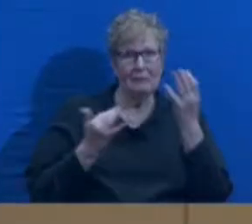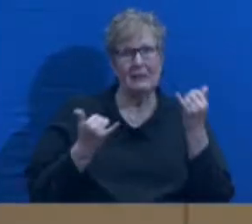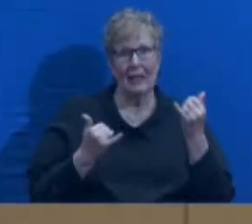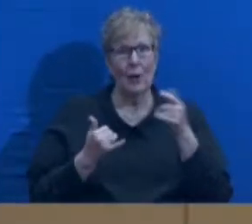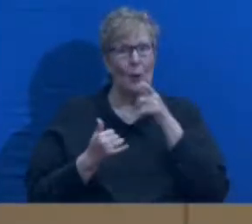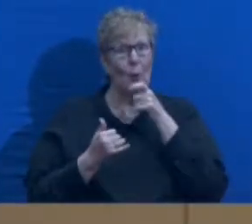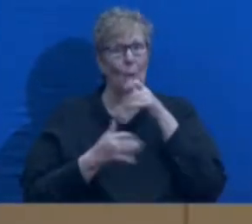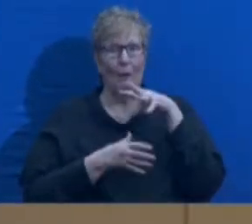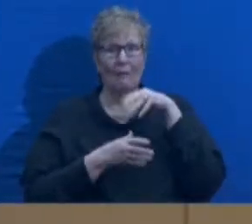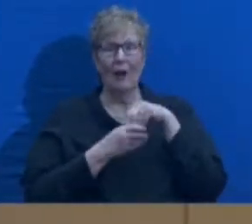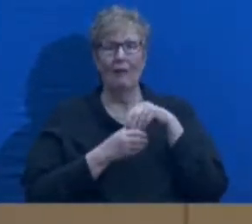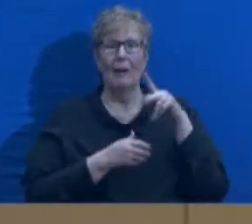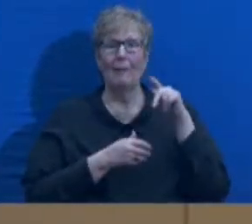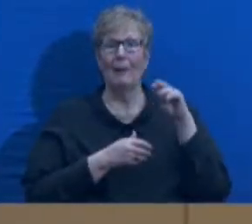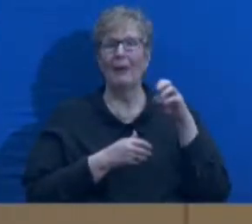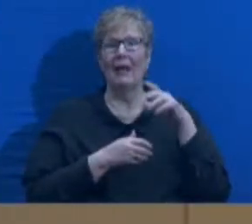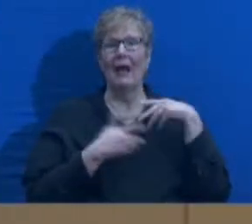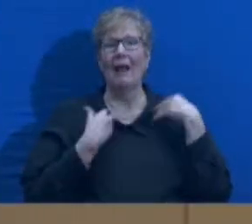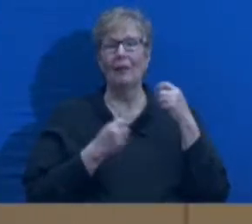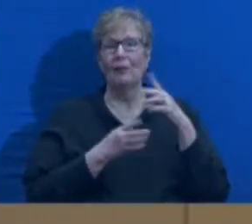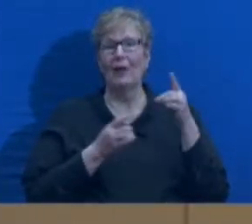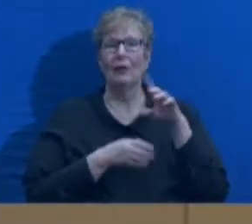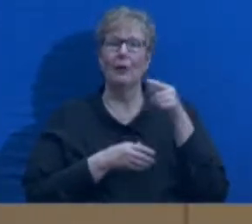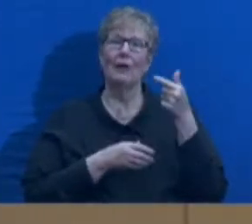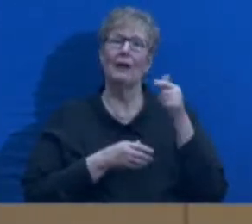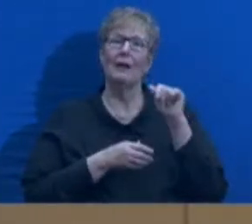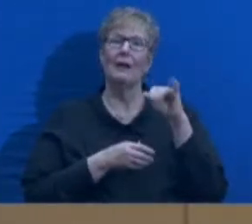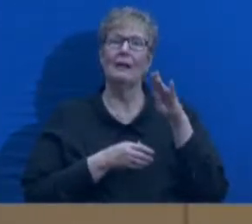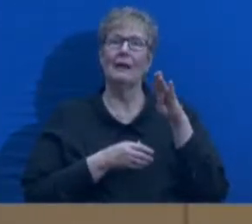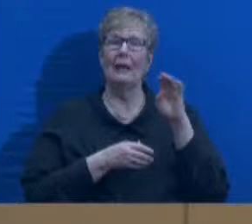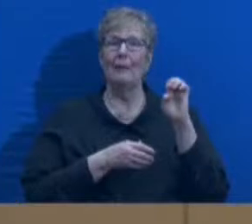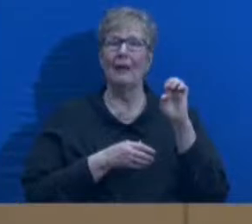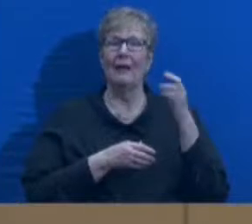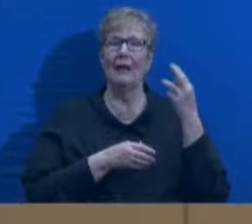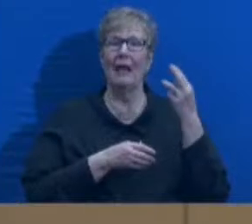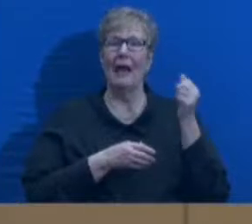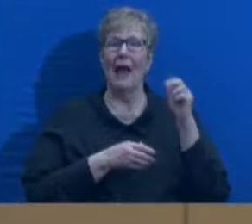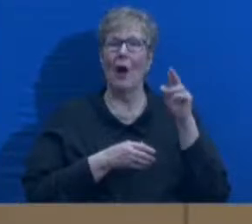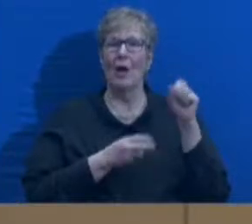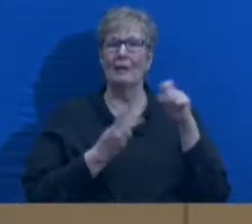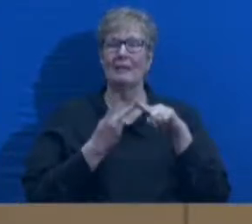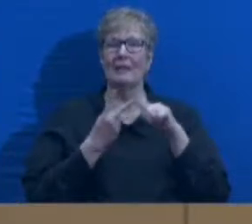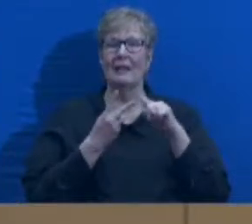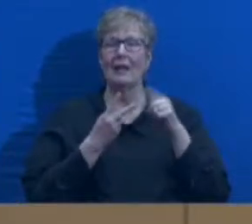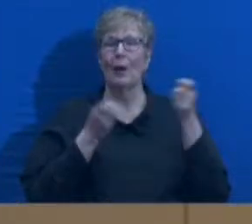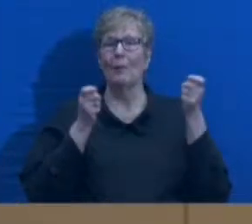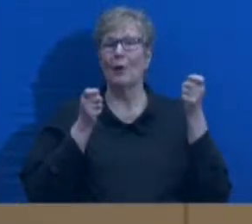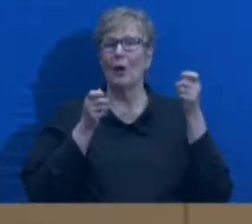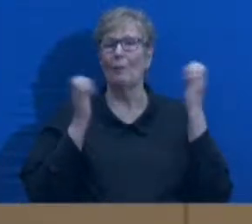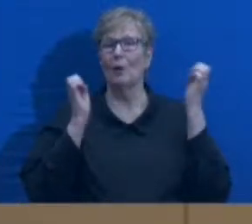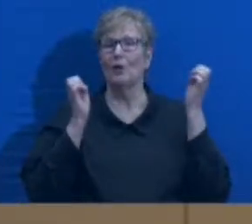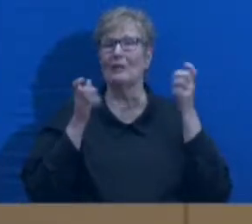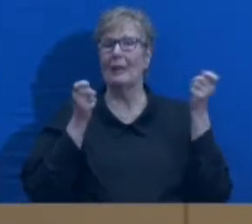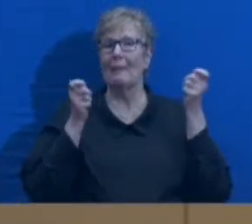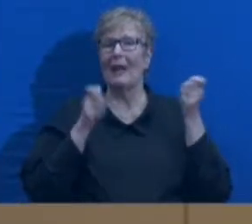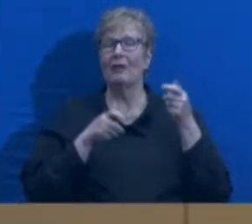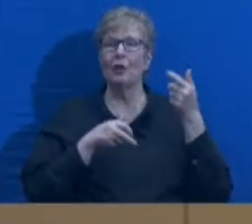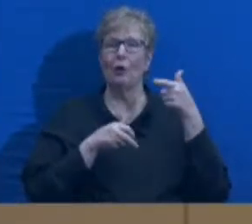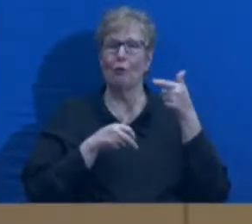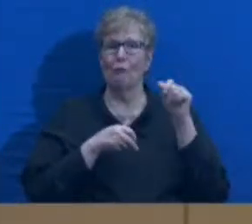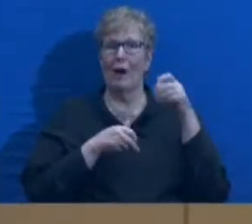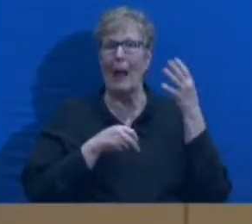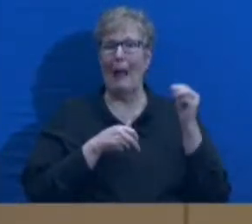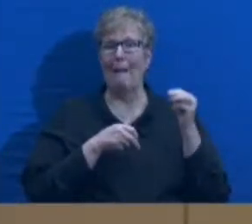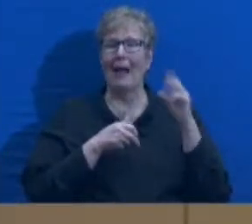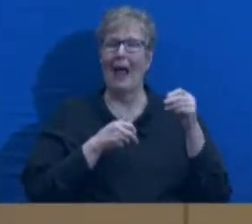today is Public Health Director Gibbie Harris, Emergency Management Chief Mike Graham, and CMP Deputy Chief